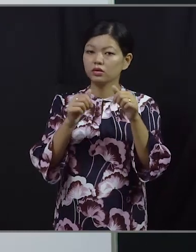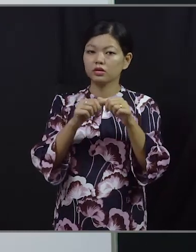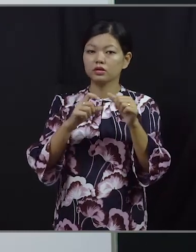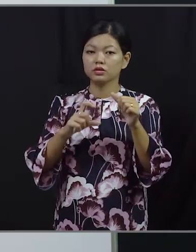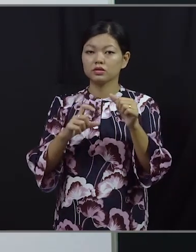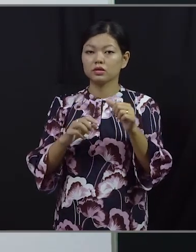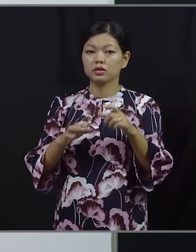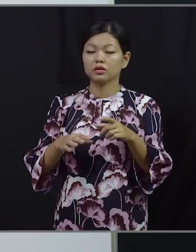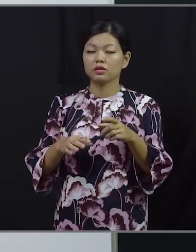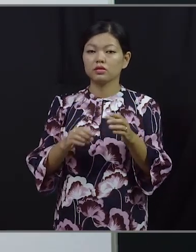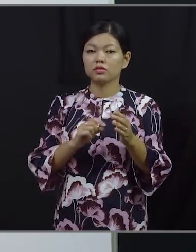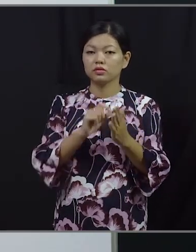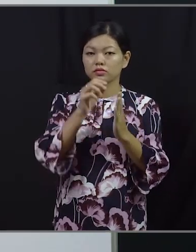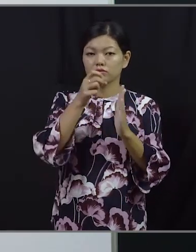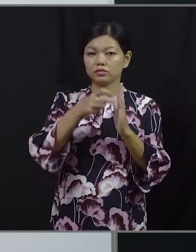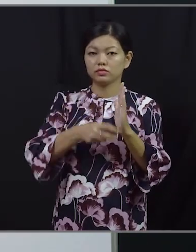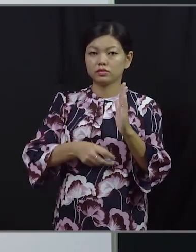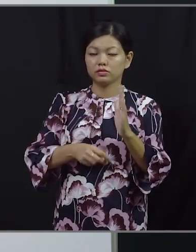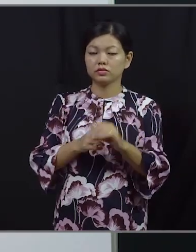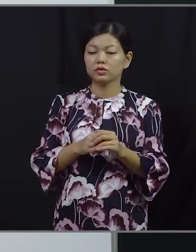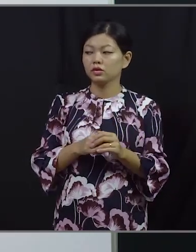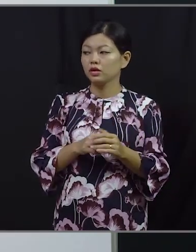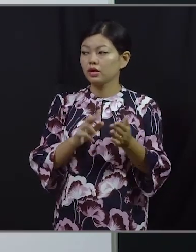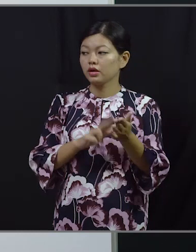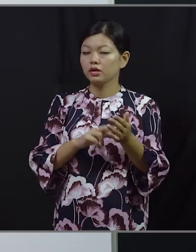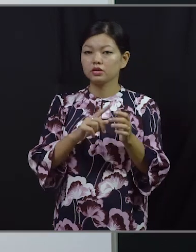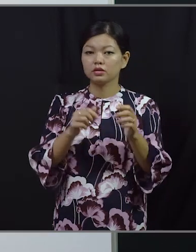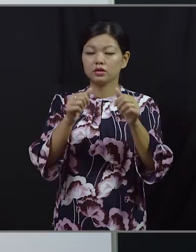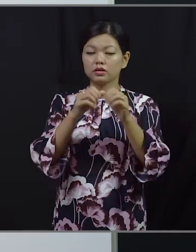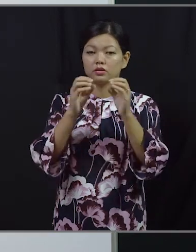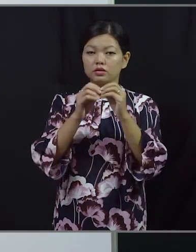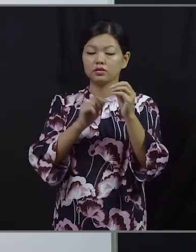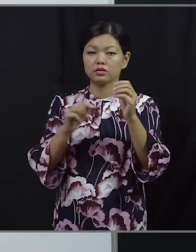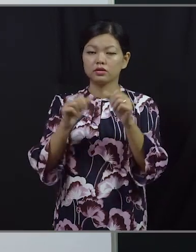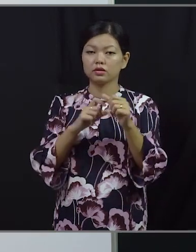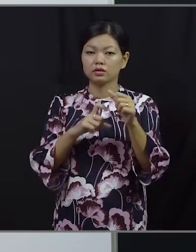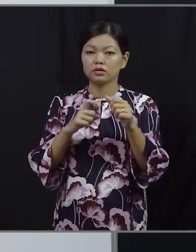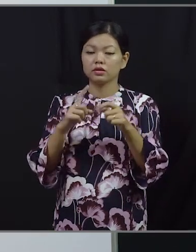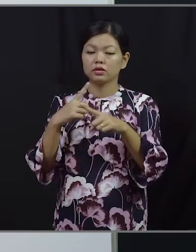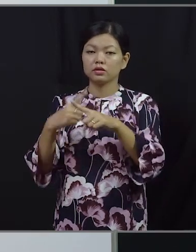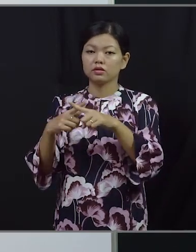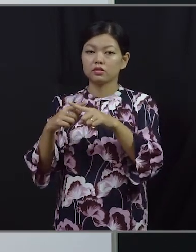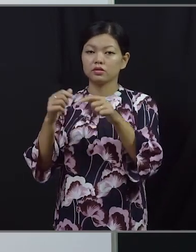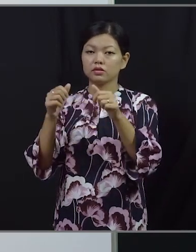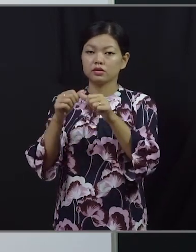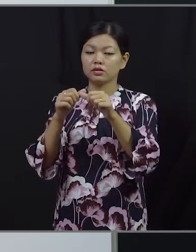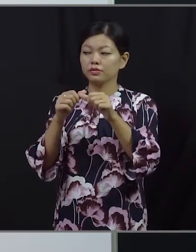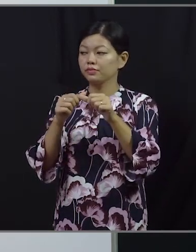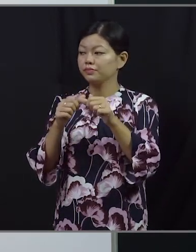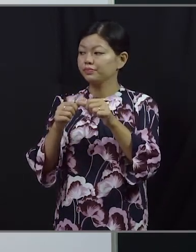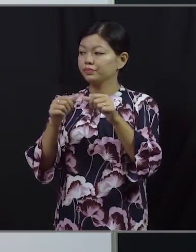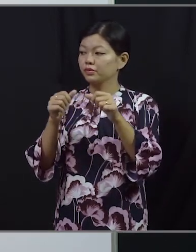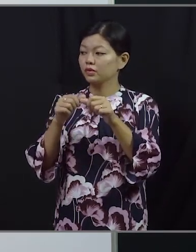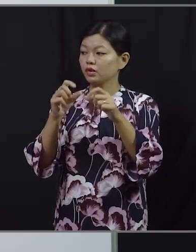it. So M equal to AB divided by AC multiplied by A dash C divided by A dash